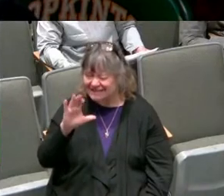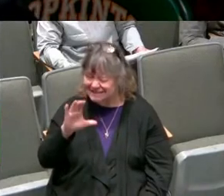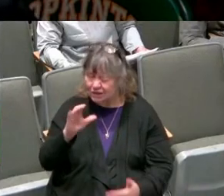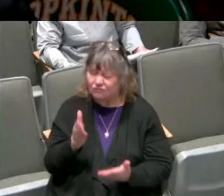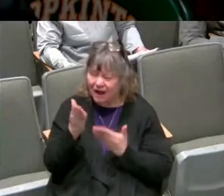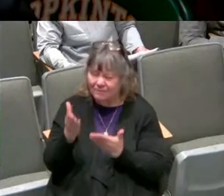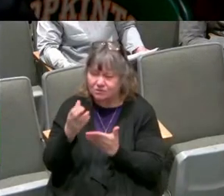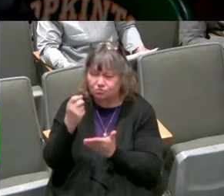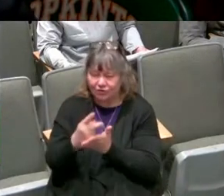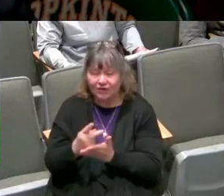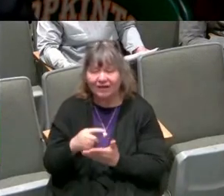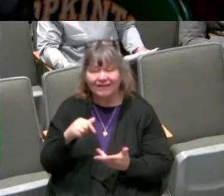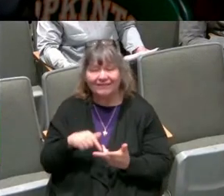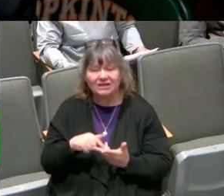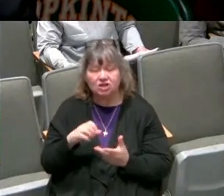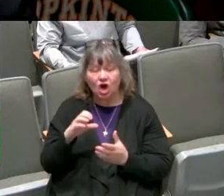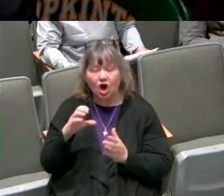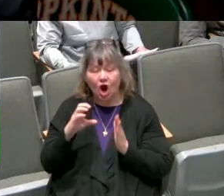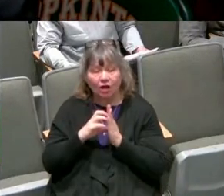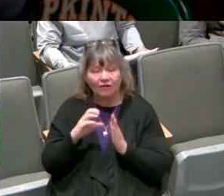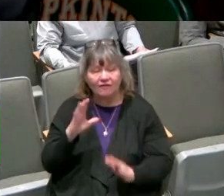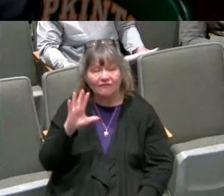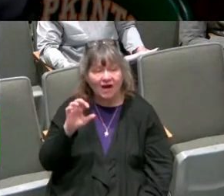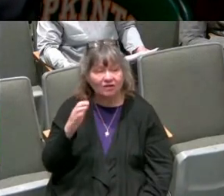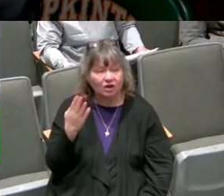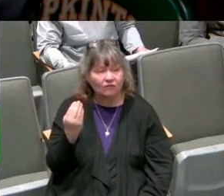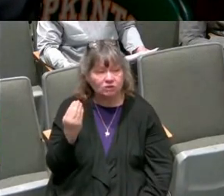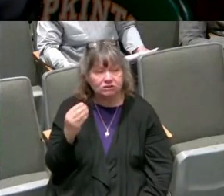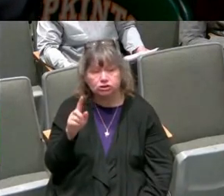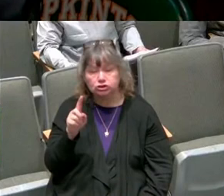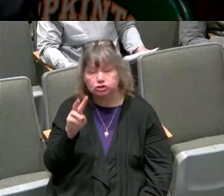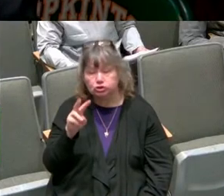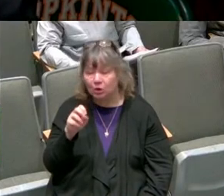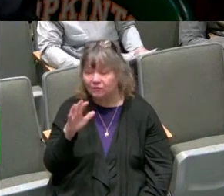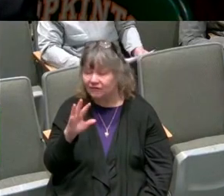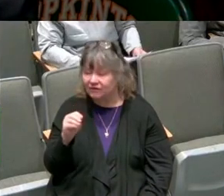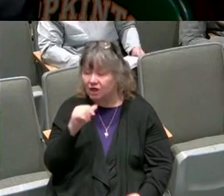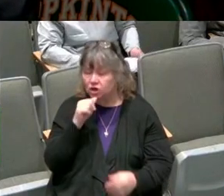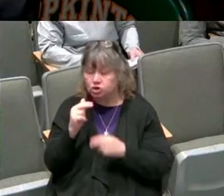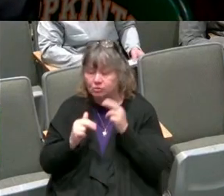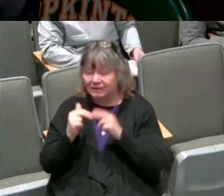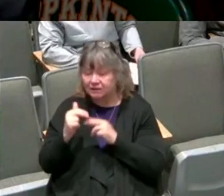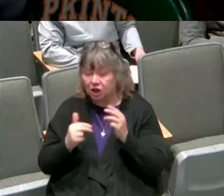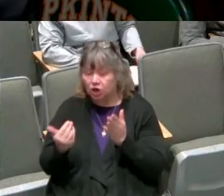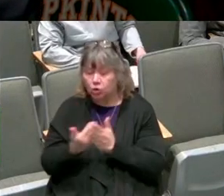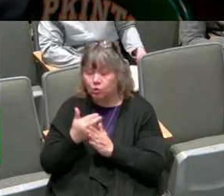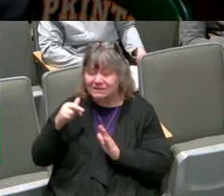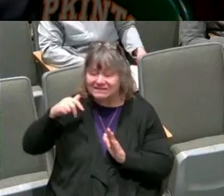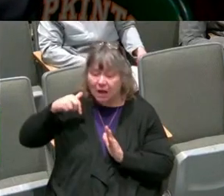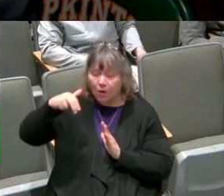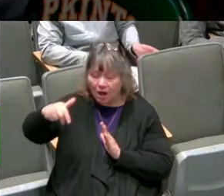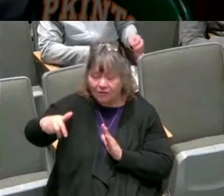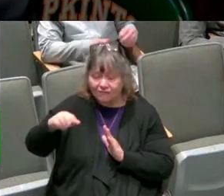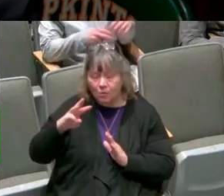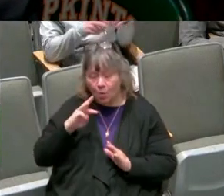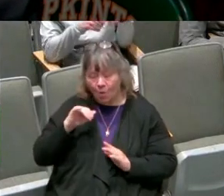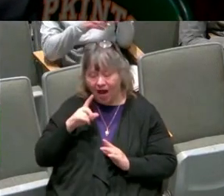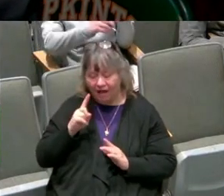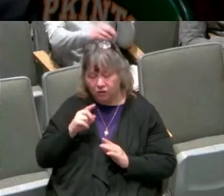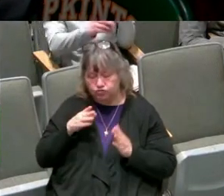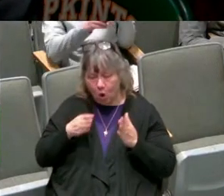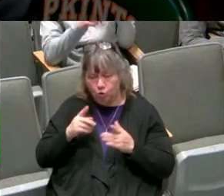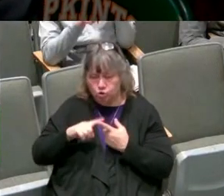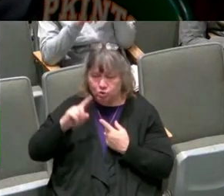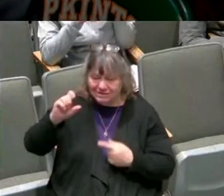this article provides 514 250 dollars to construct a new sidewalk on Chestnut Street from Wild road to Smith